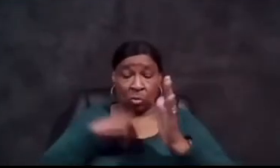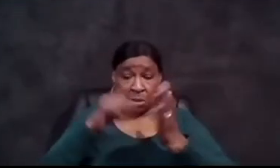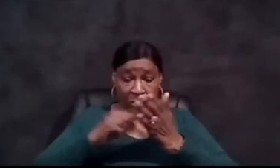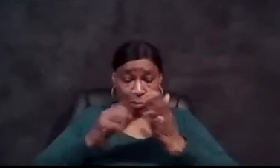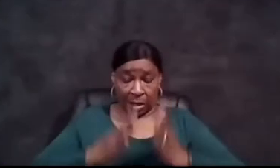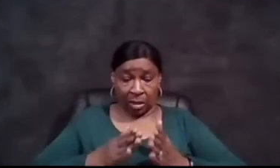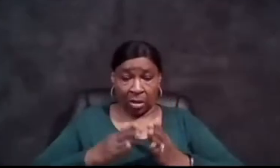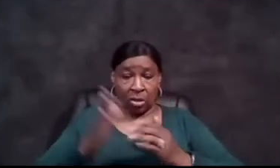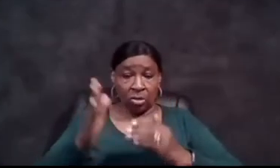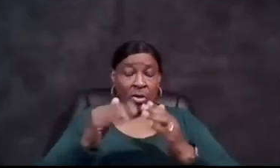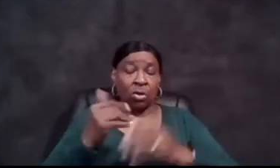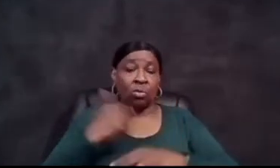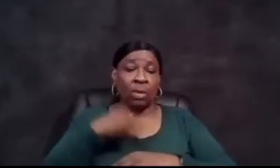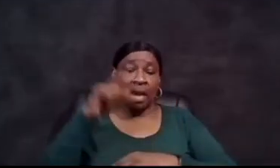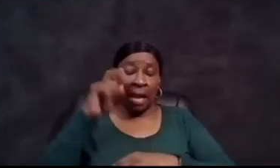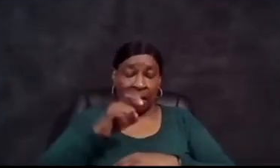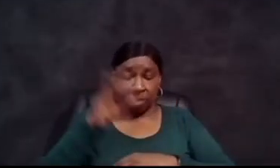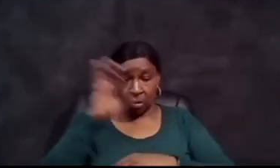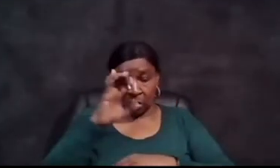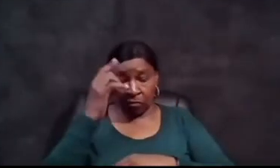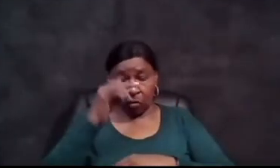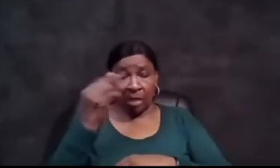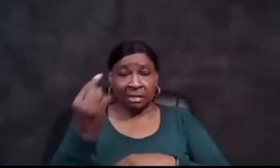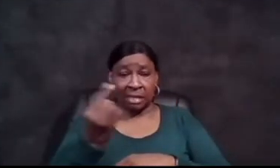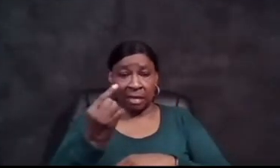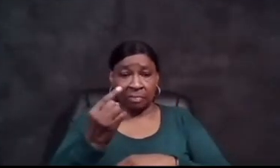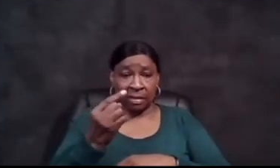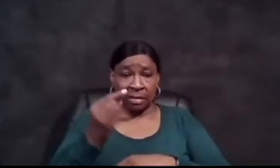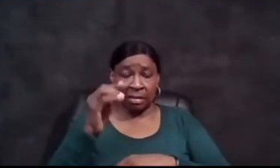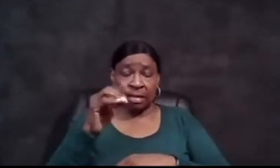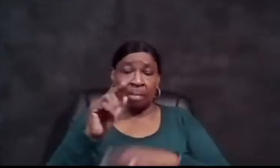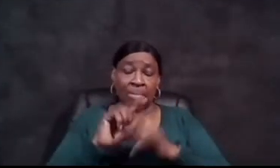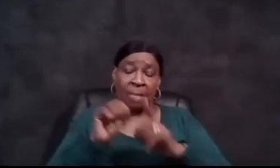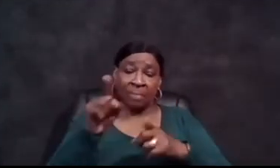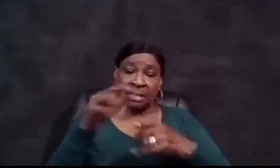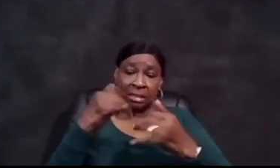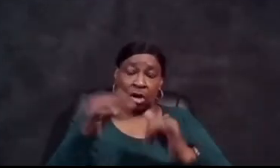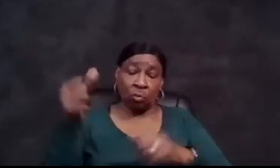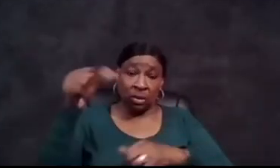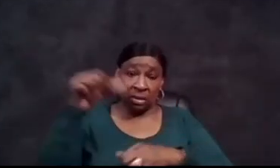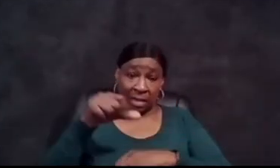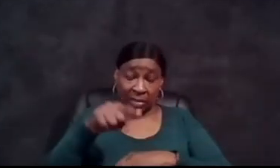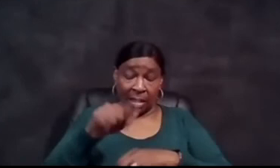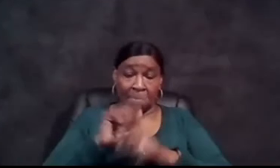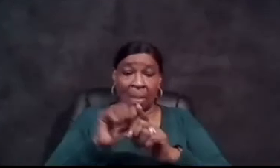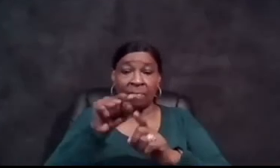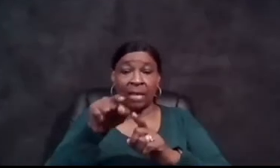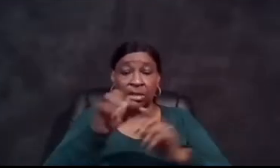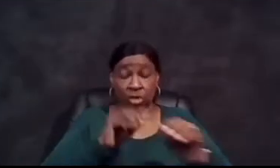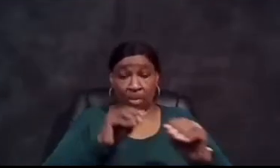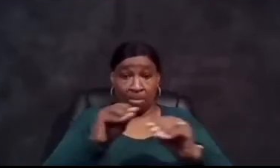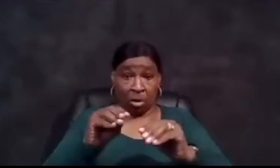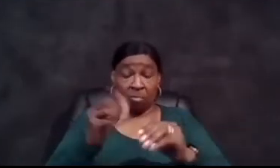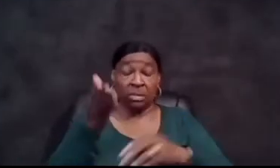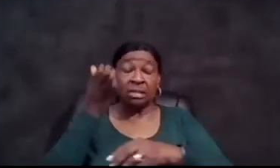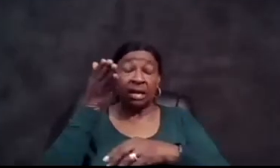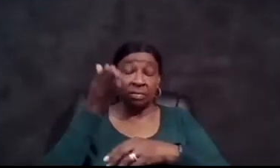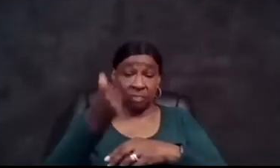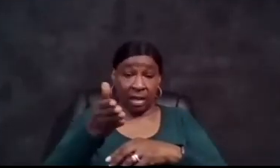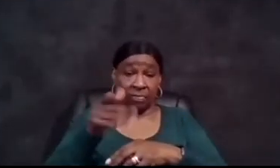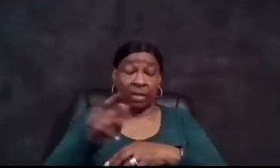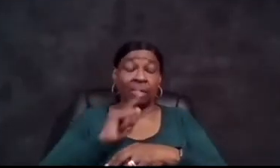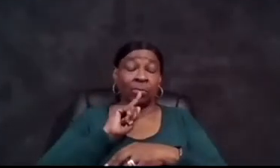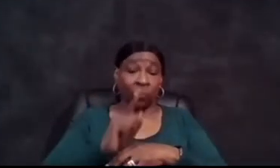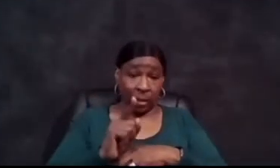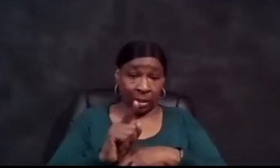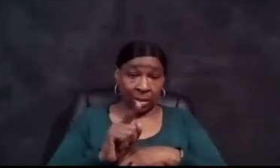for something that rejects them, and that those movements exist. And so it